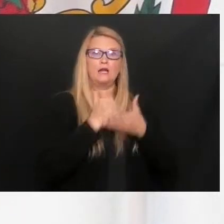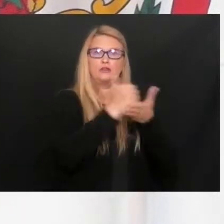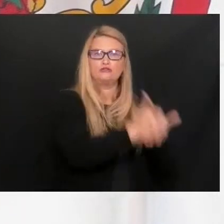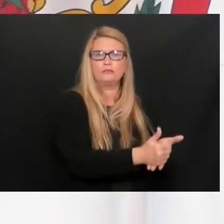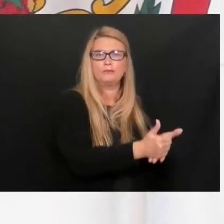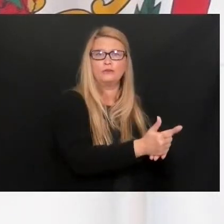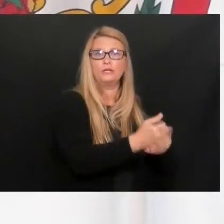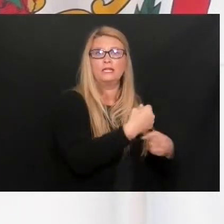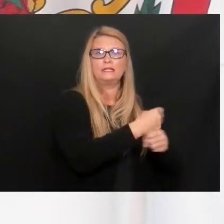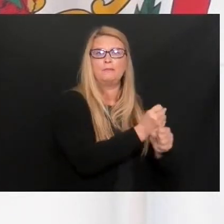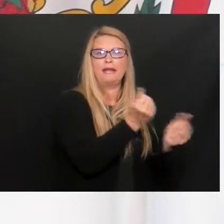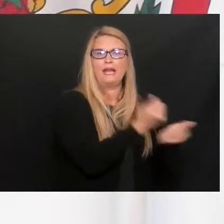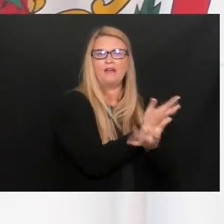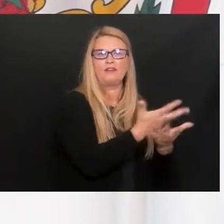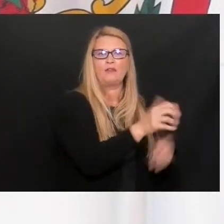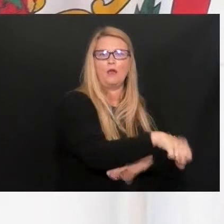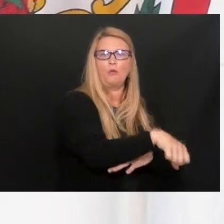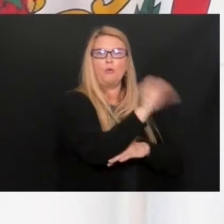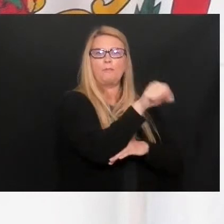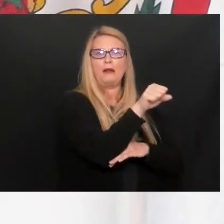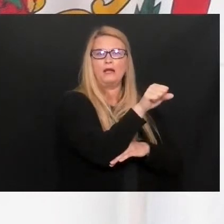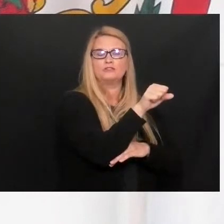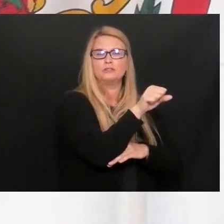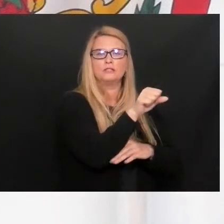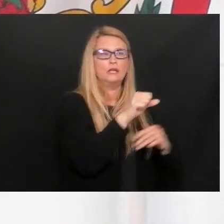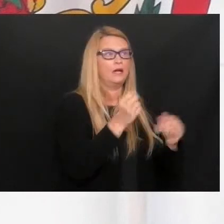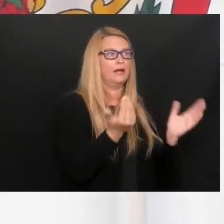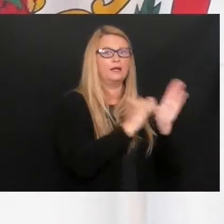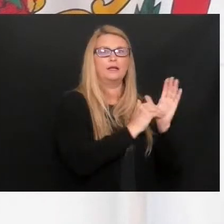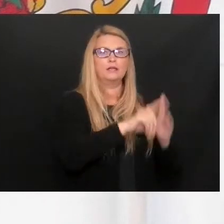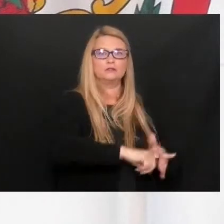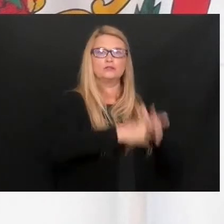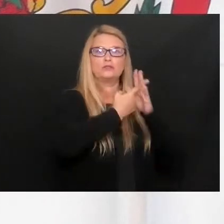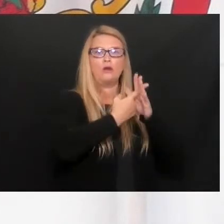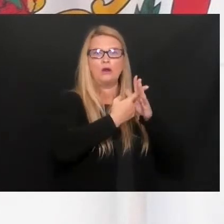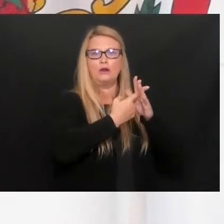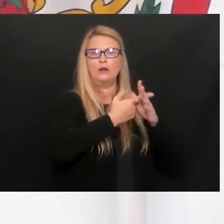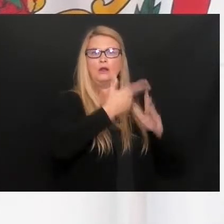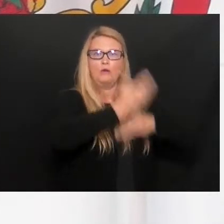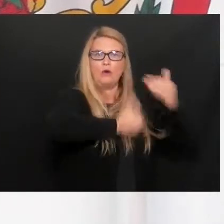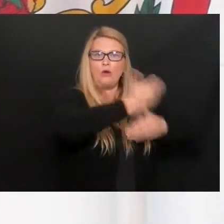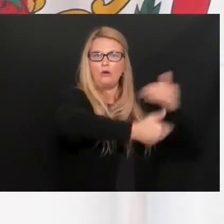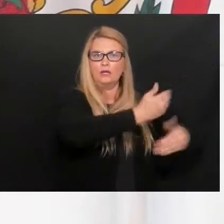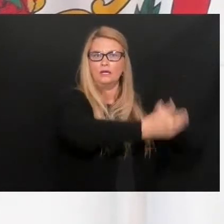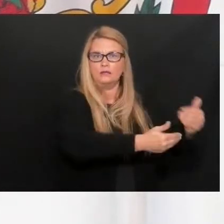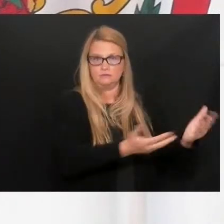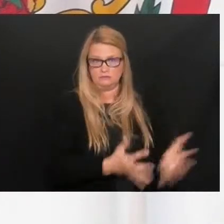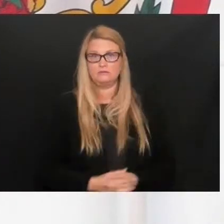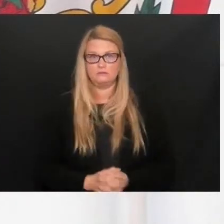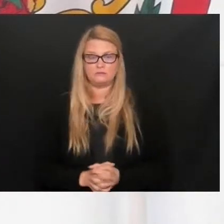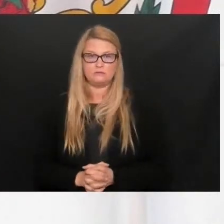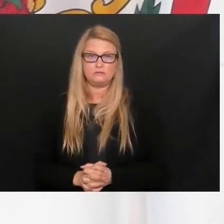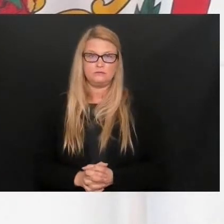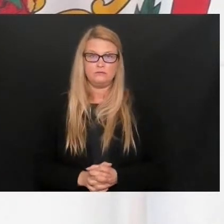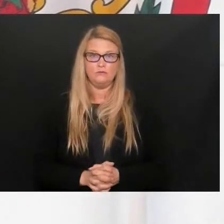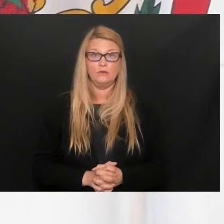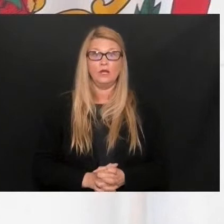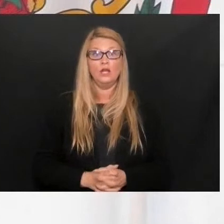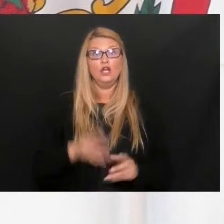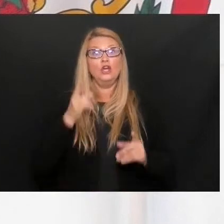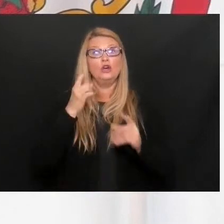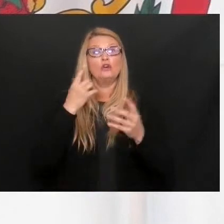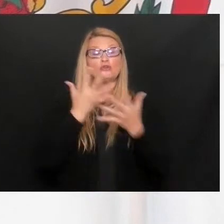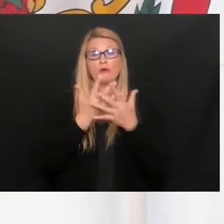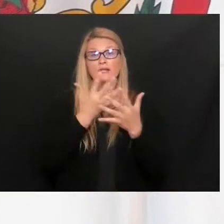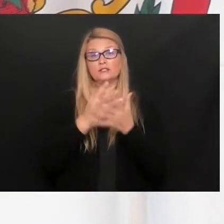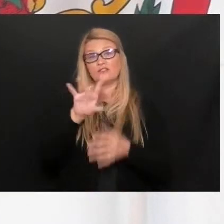whiplash that causes us an elongated issue and an elongated problem. At corrections, we have 8